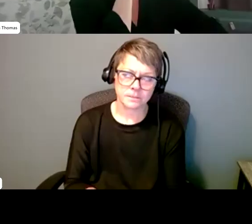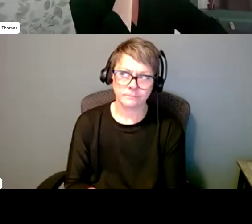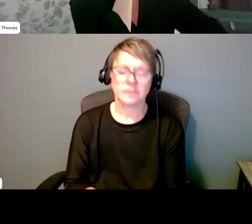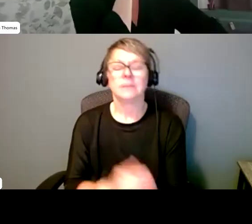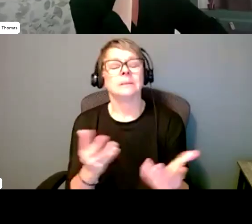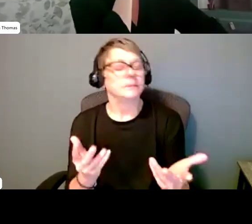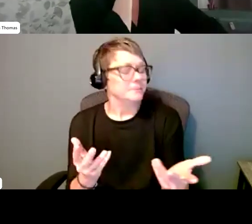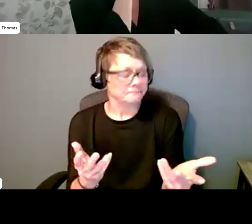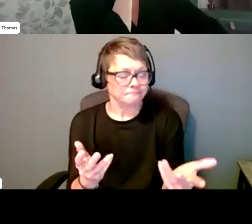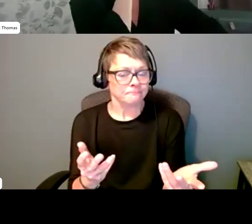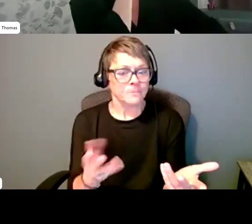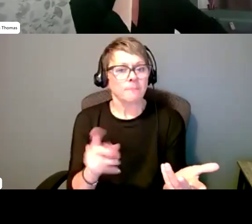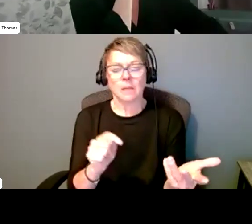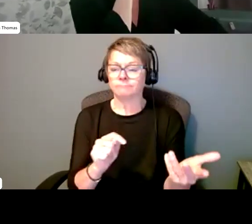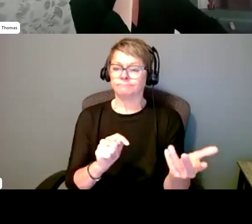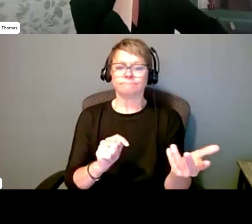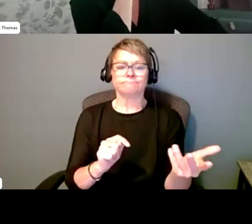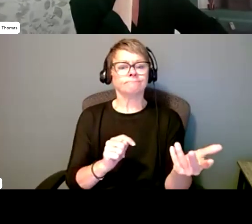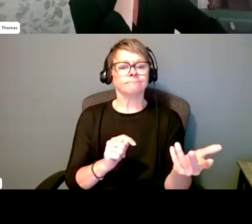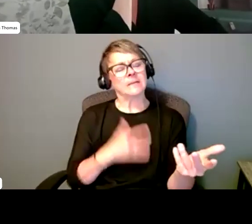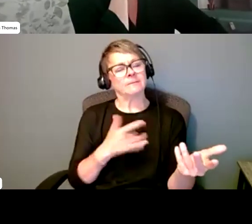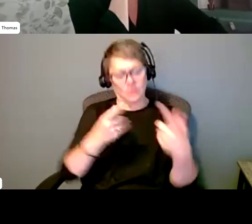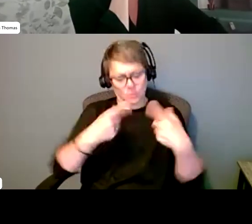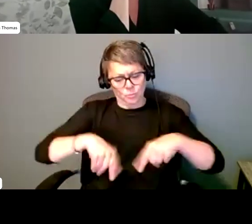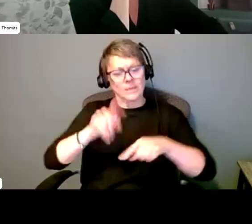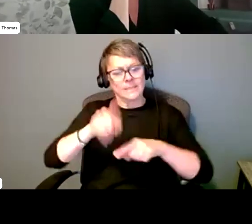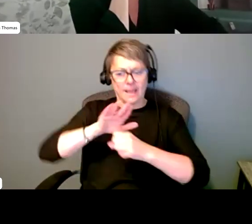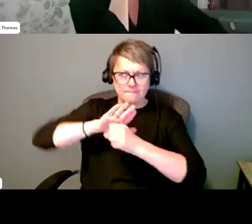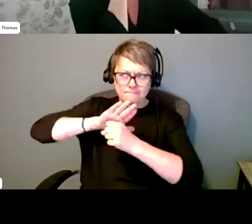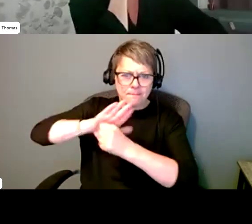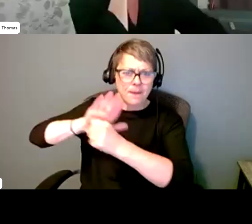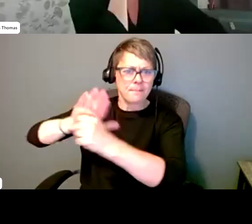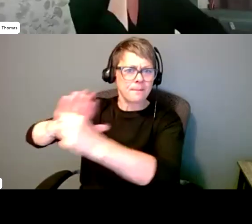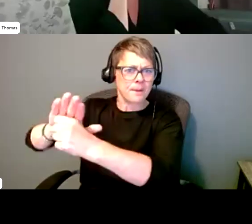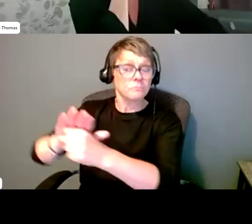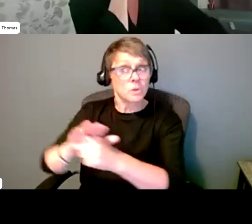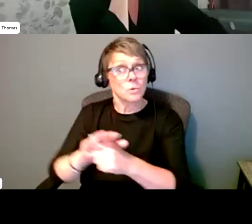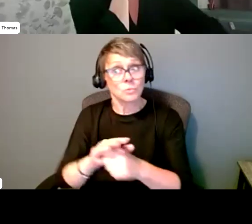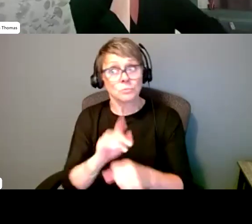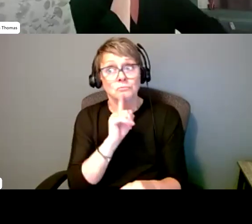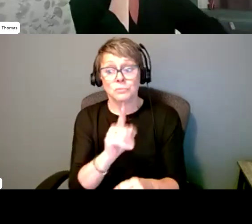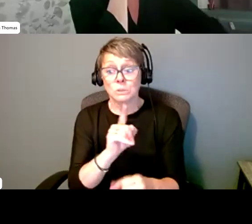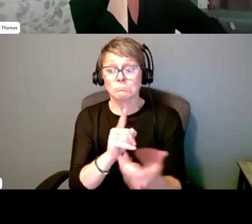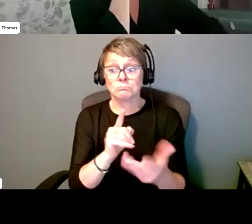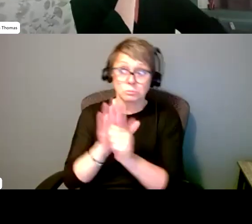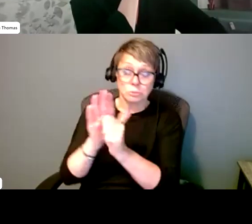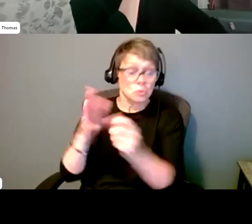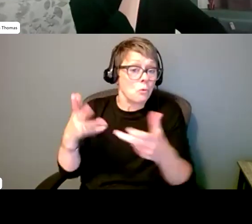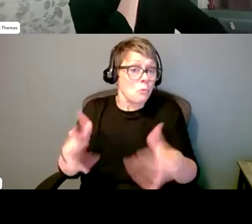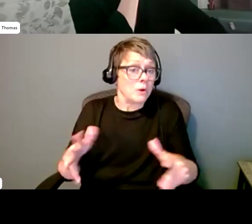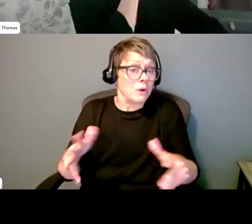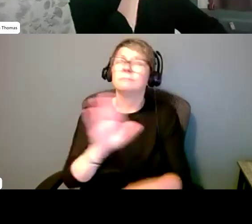think we've got to really start pushing them. And I think we have done a couple of really good things. About 2 weeks ago, we